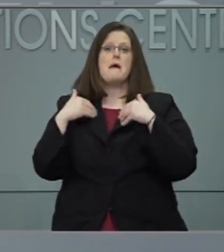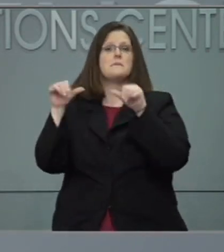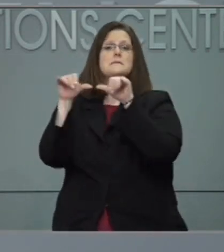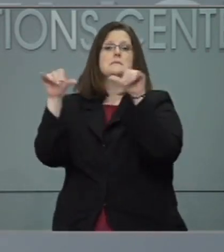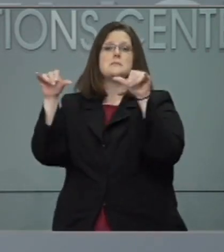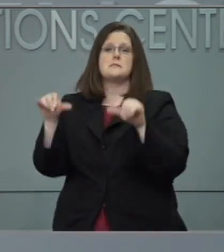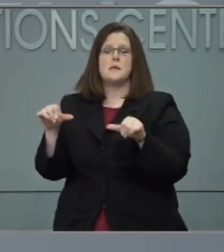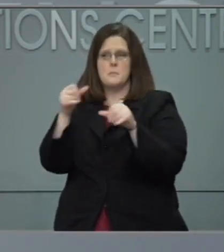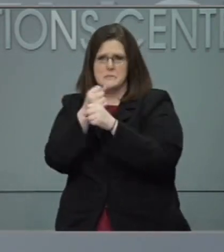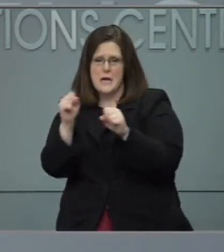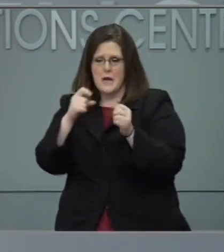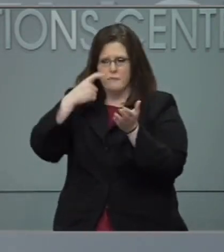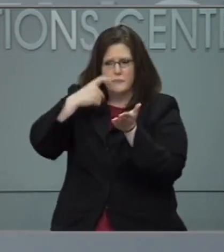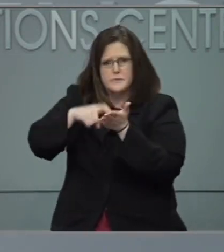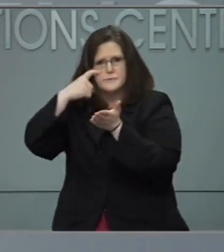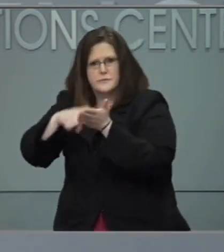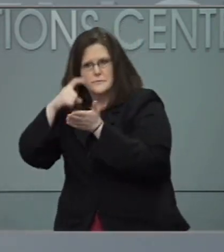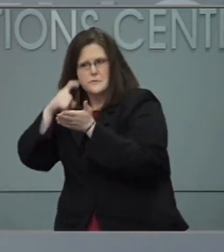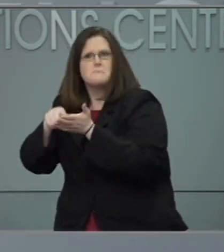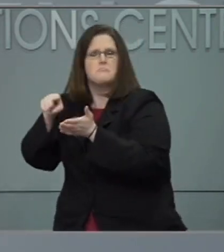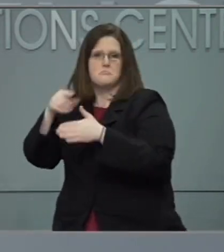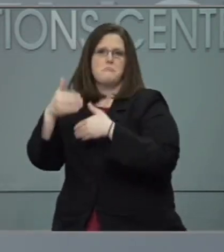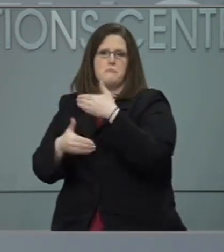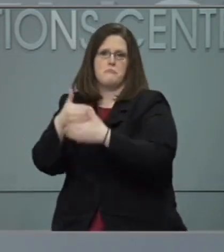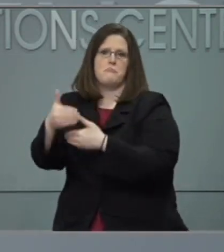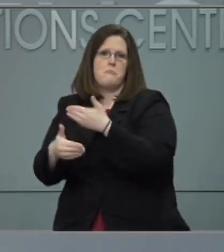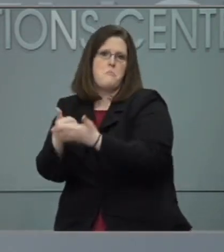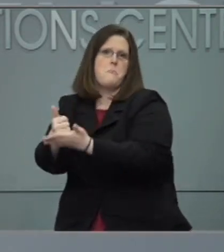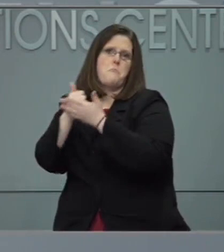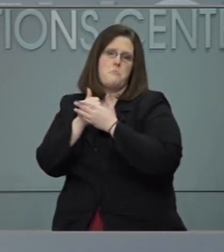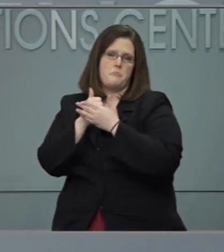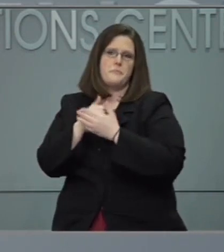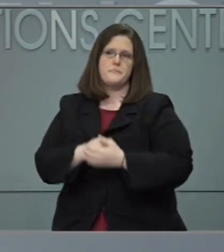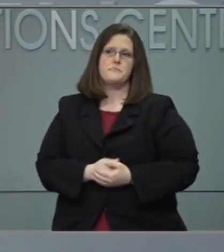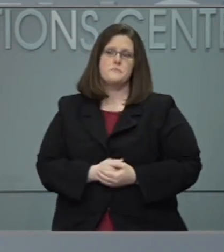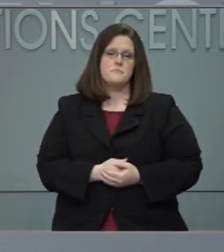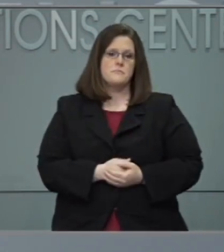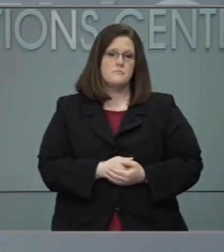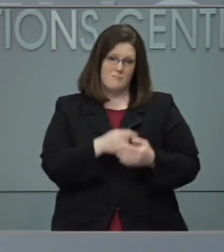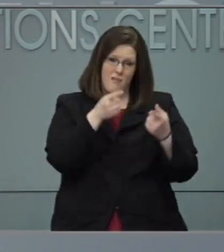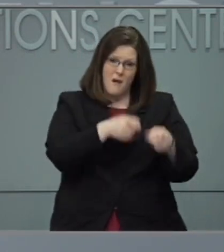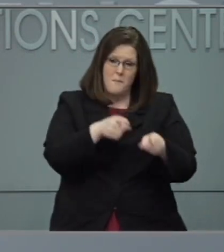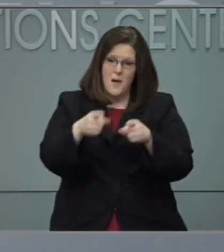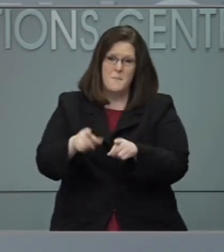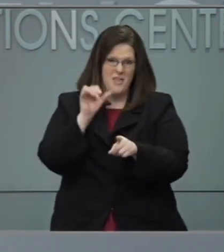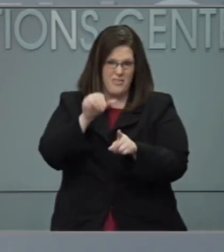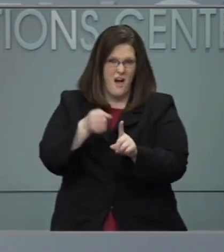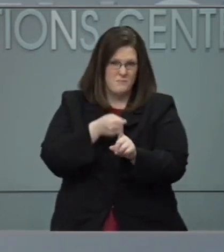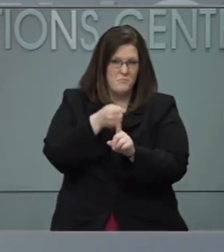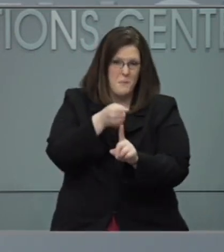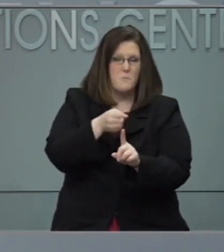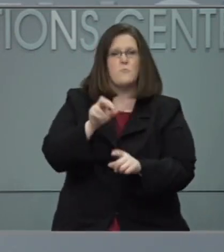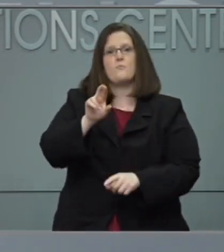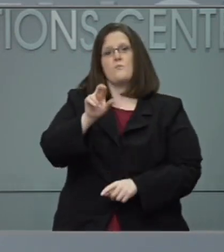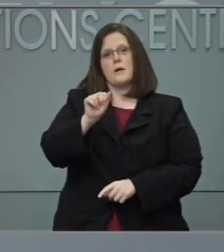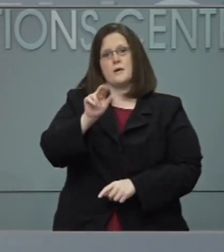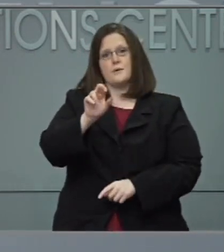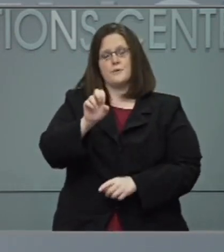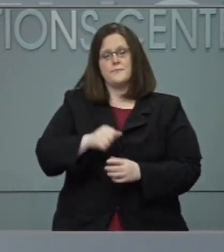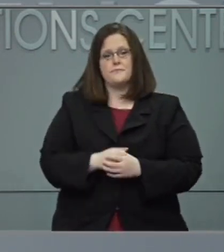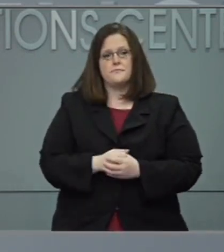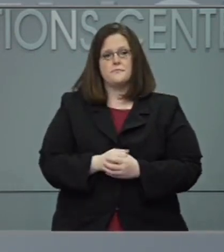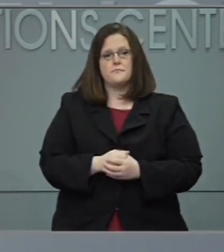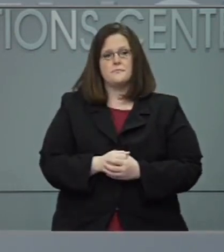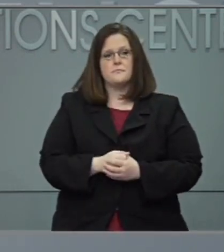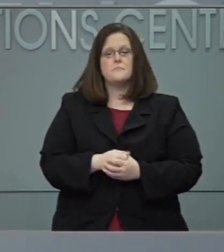it should. These adverse events appear to be extremely rare. There have been 6 reported cases